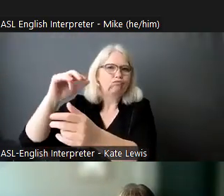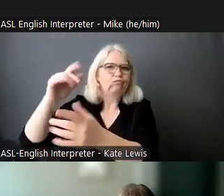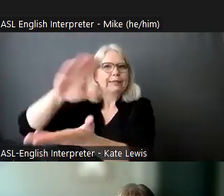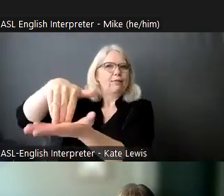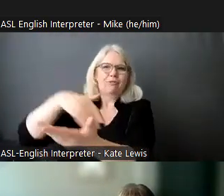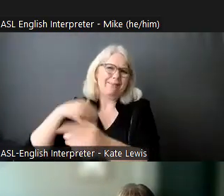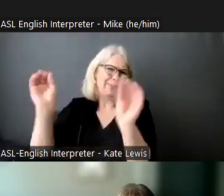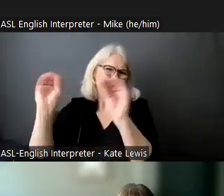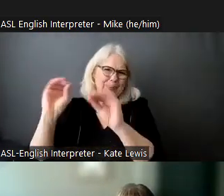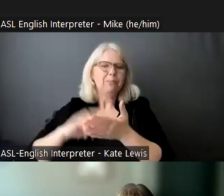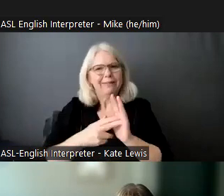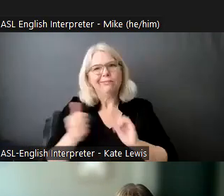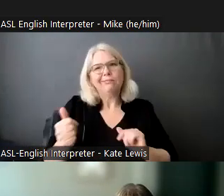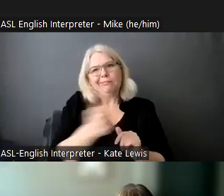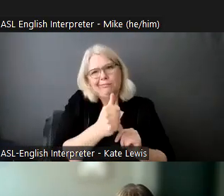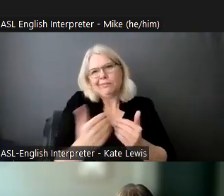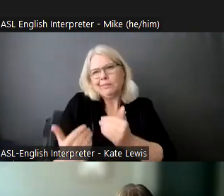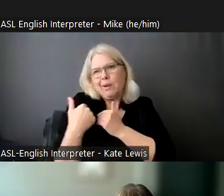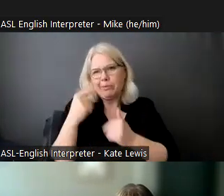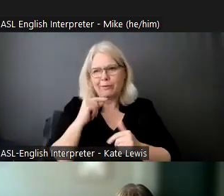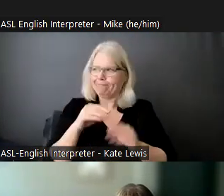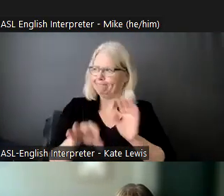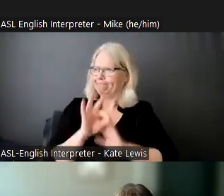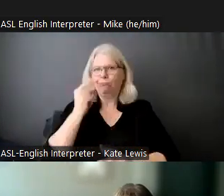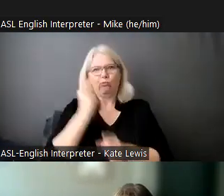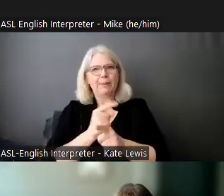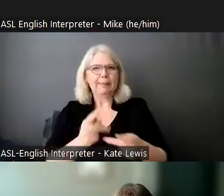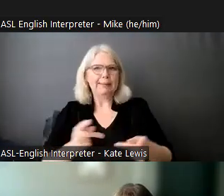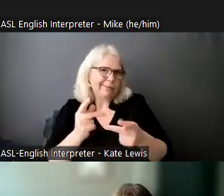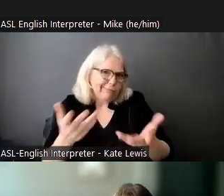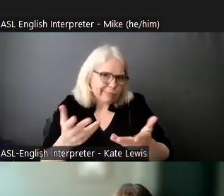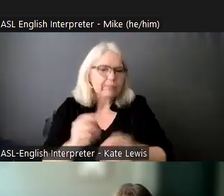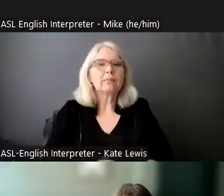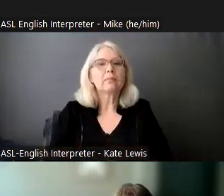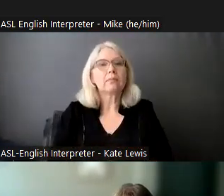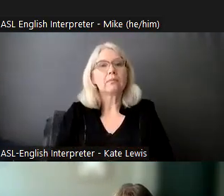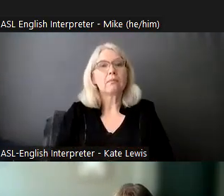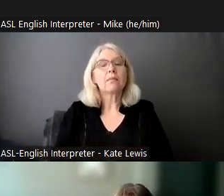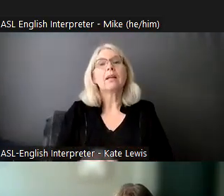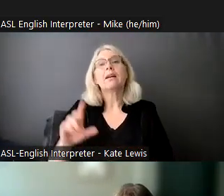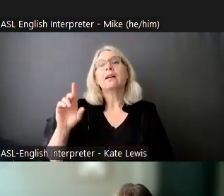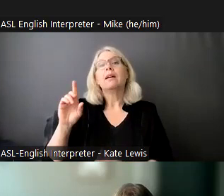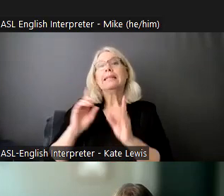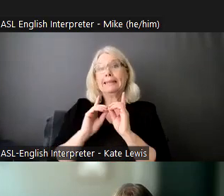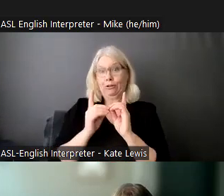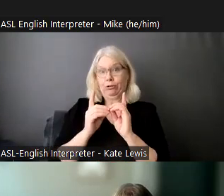Are digital copies valid? So for starters, you cannot sign electronically. You still have to sign physically